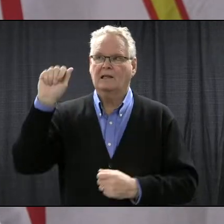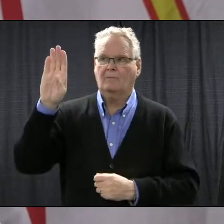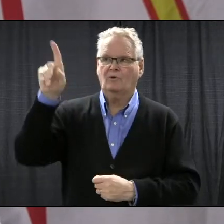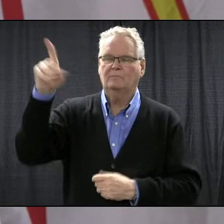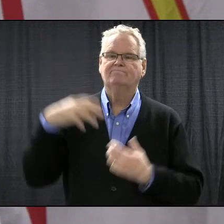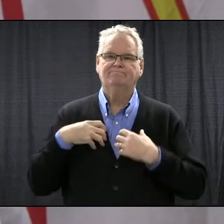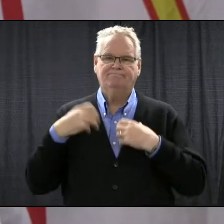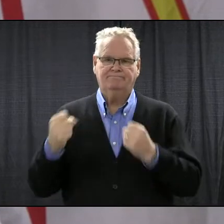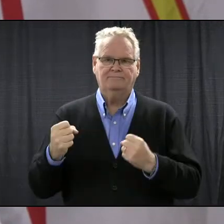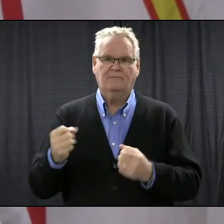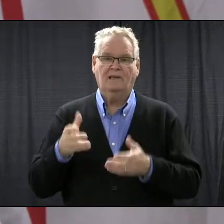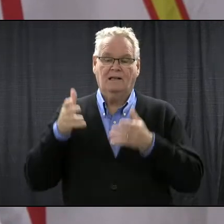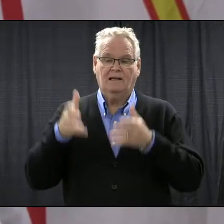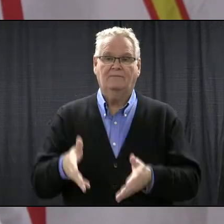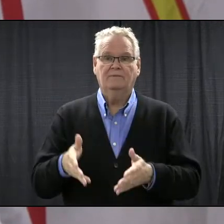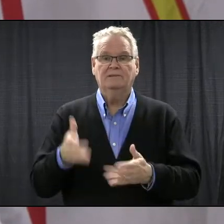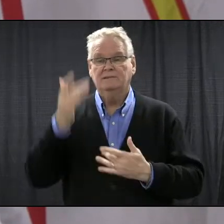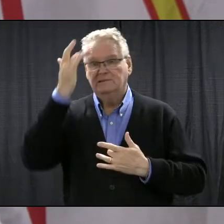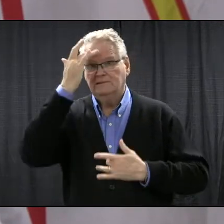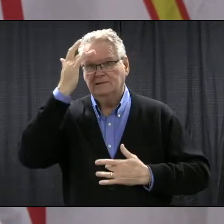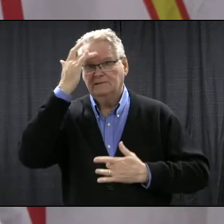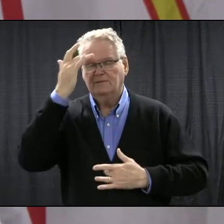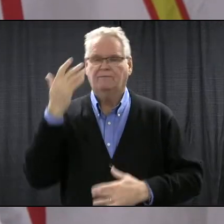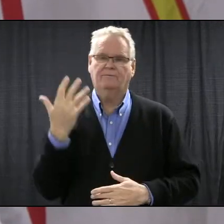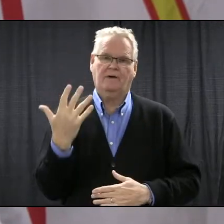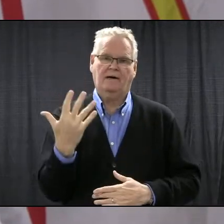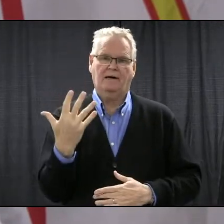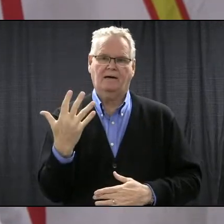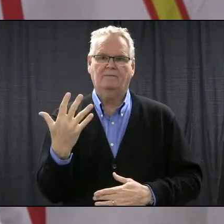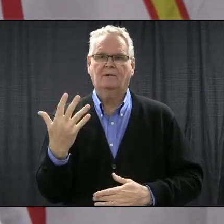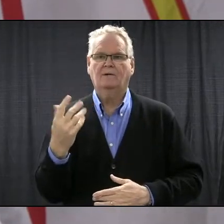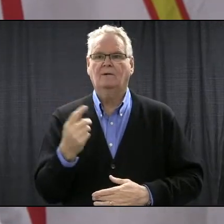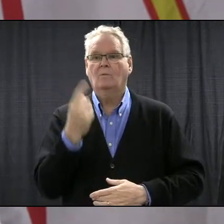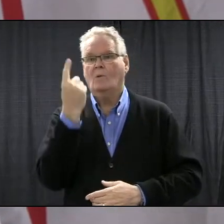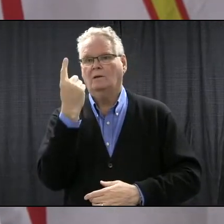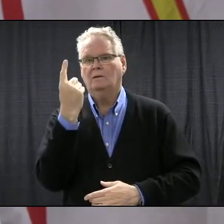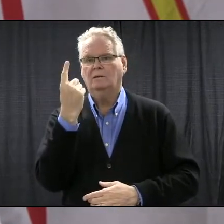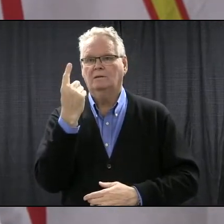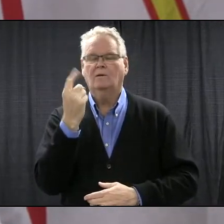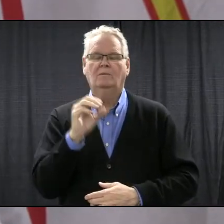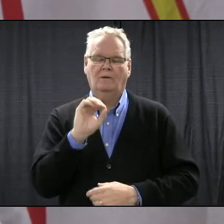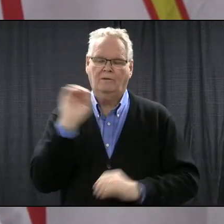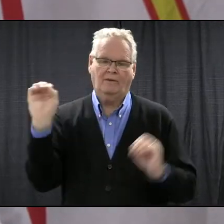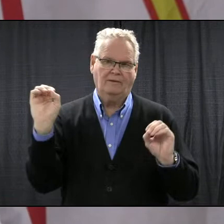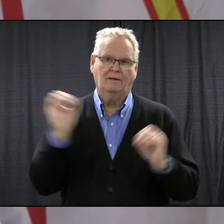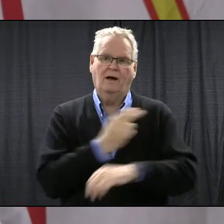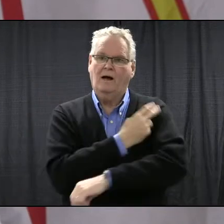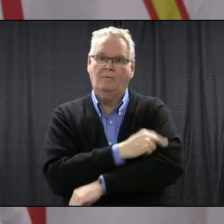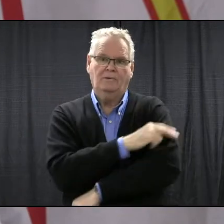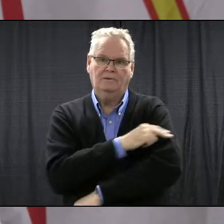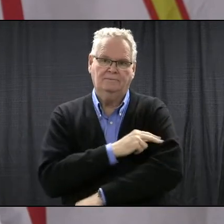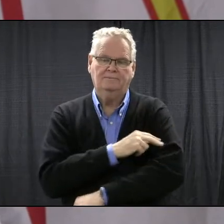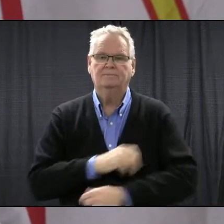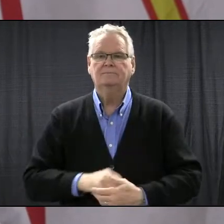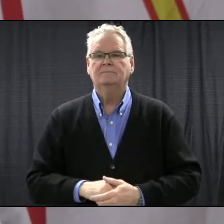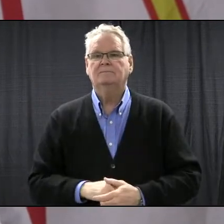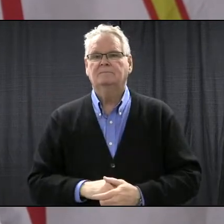in the province. There is no one hospitalized as a result of COVID-19, and a total of